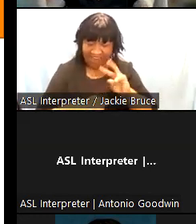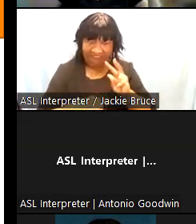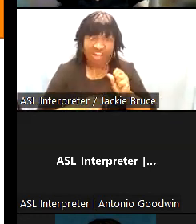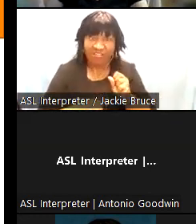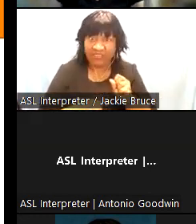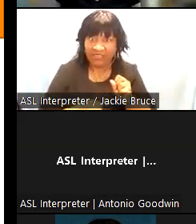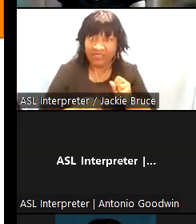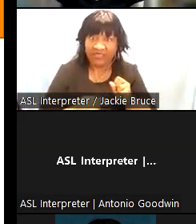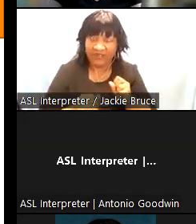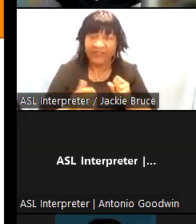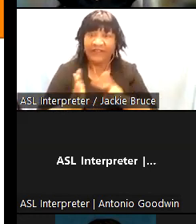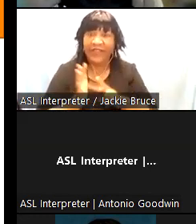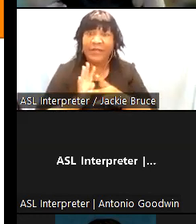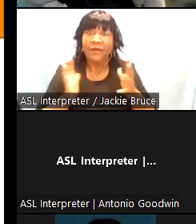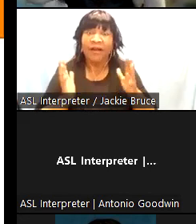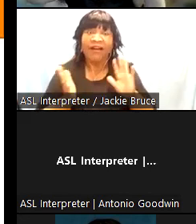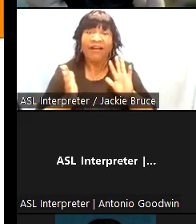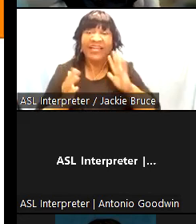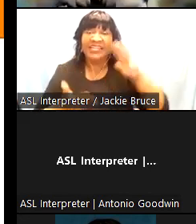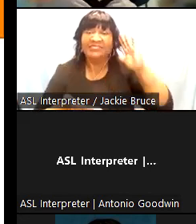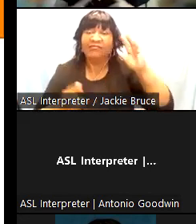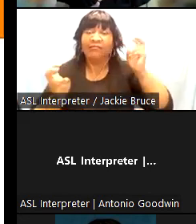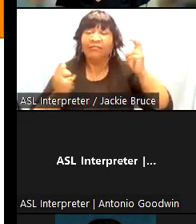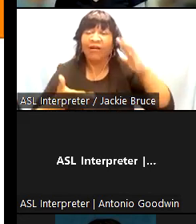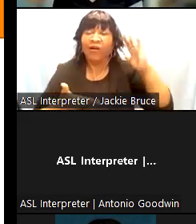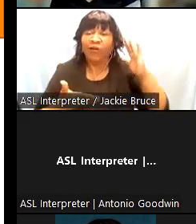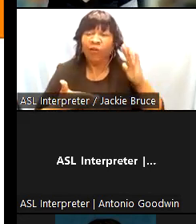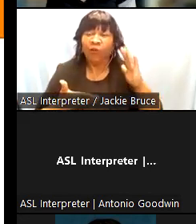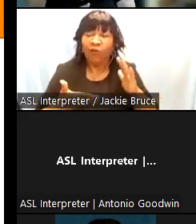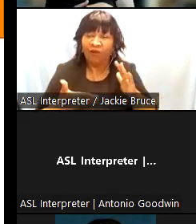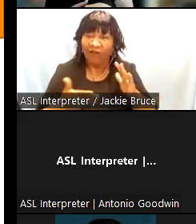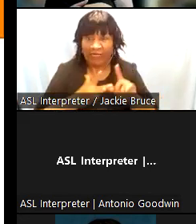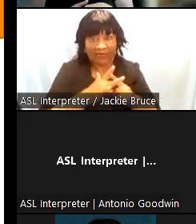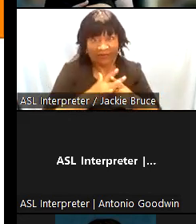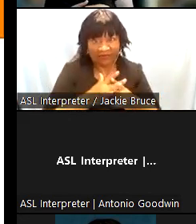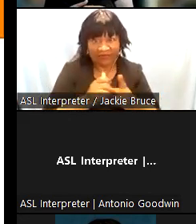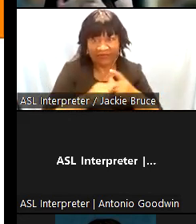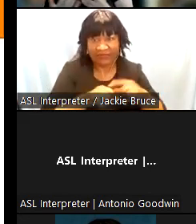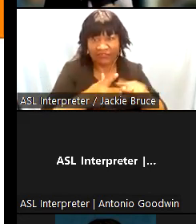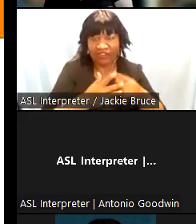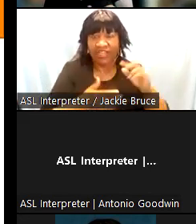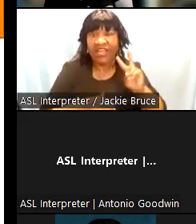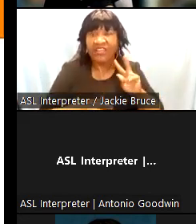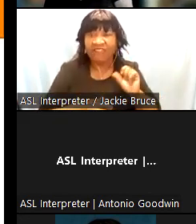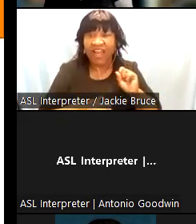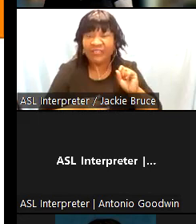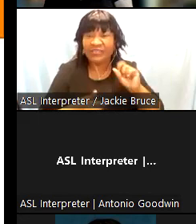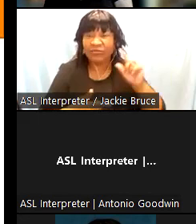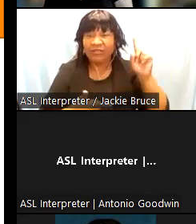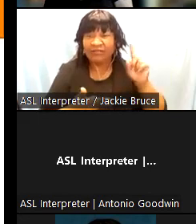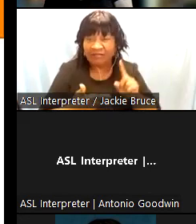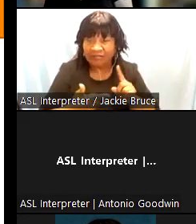it is limiting or lowering, at least in the beginning, the virus level in your